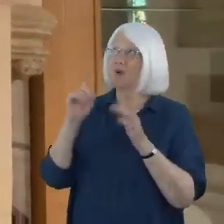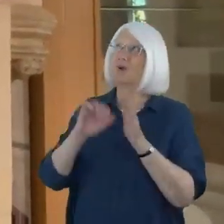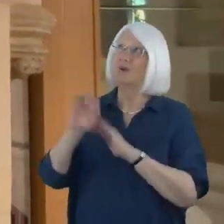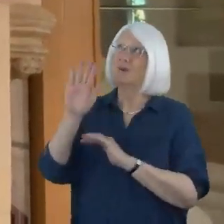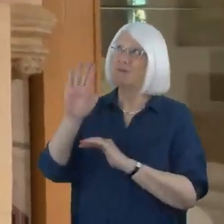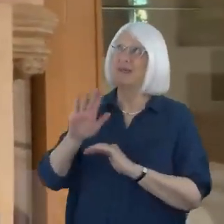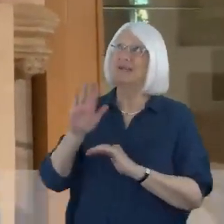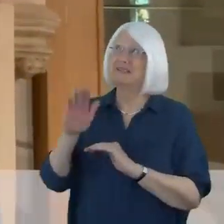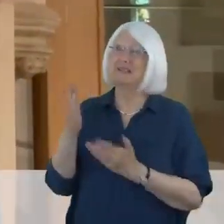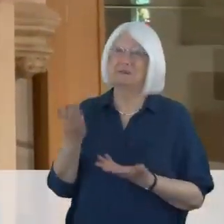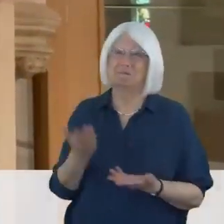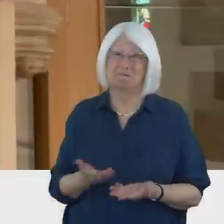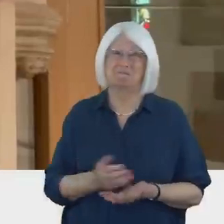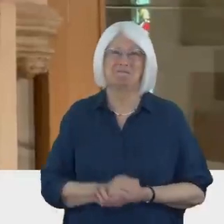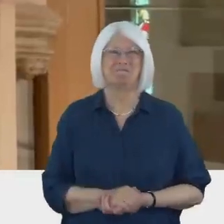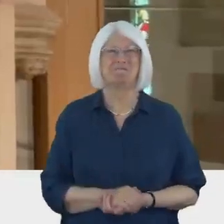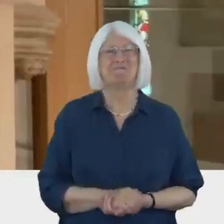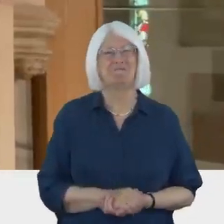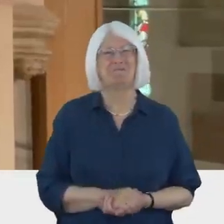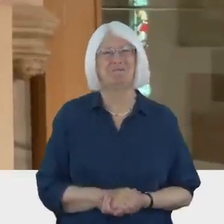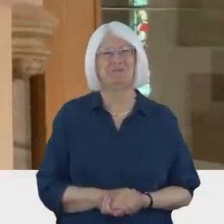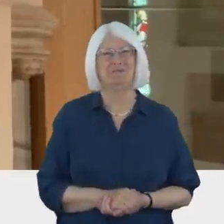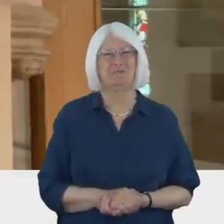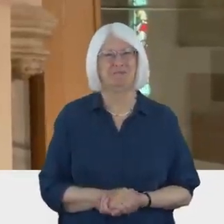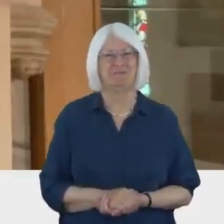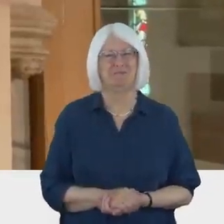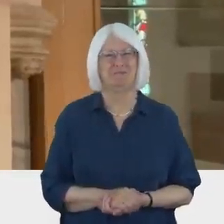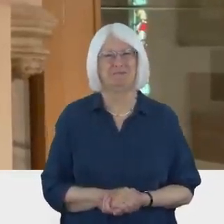Lord, in your mercy.